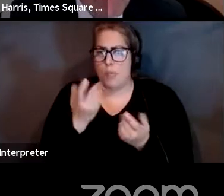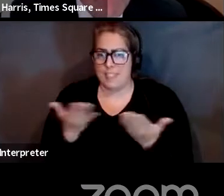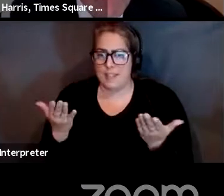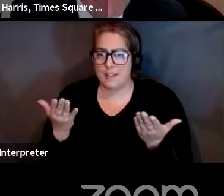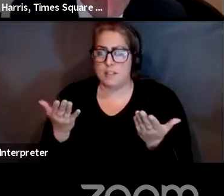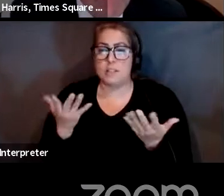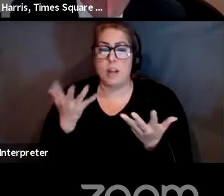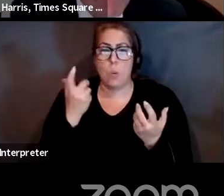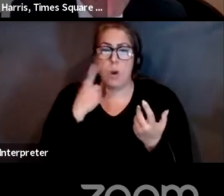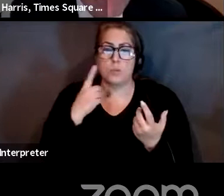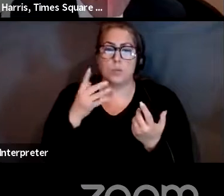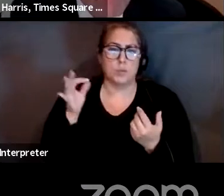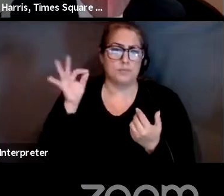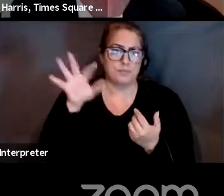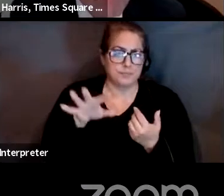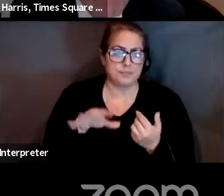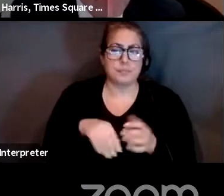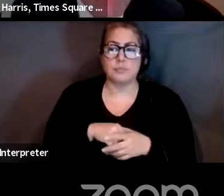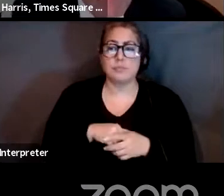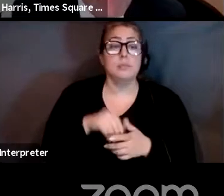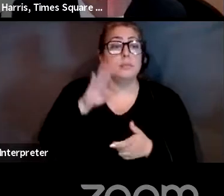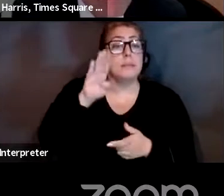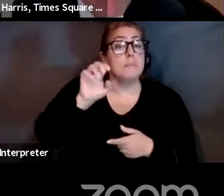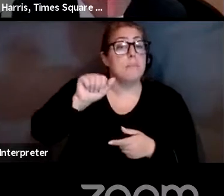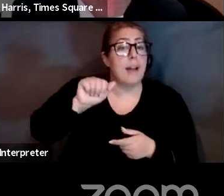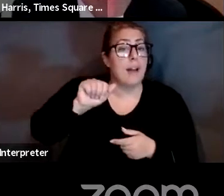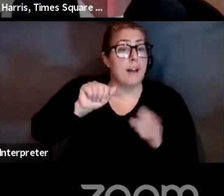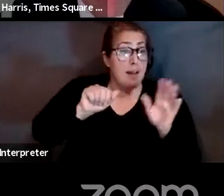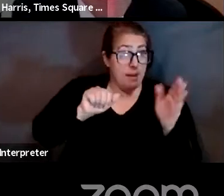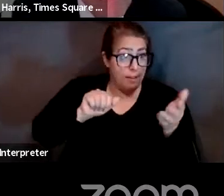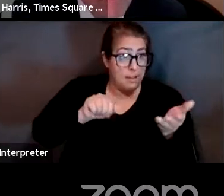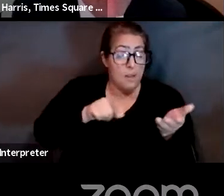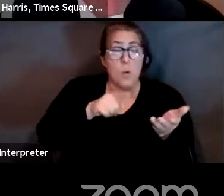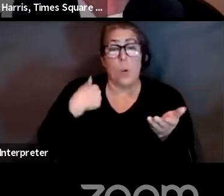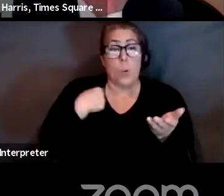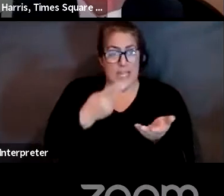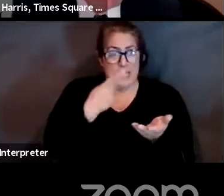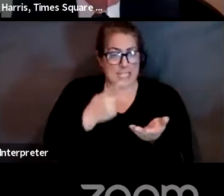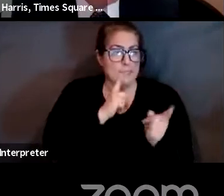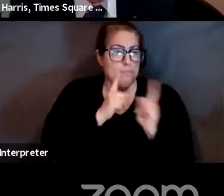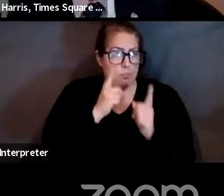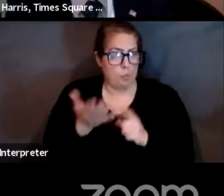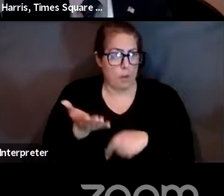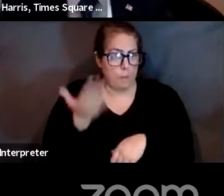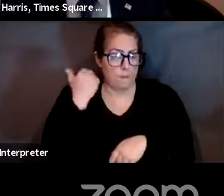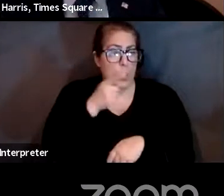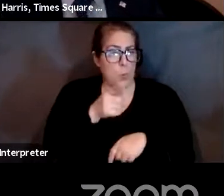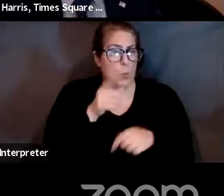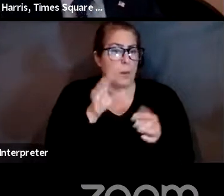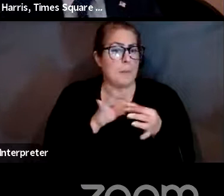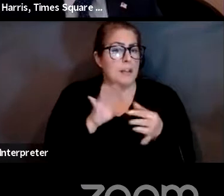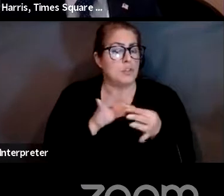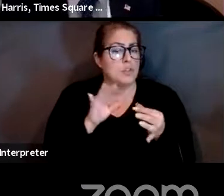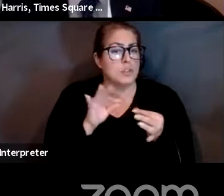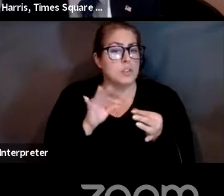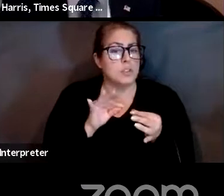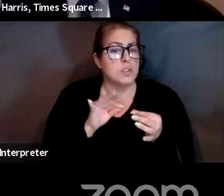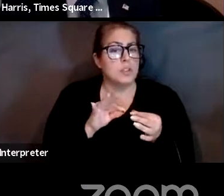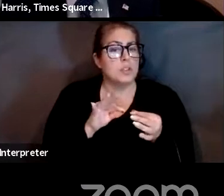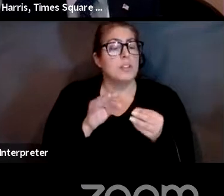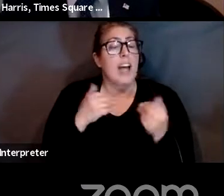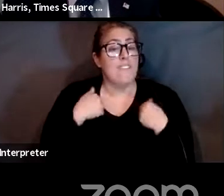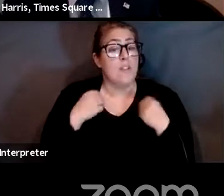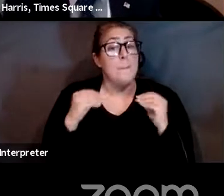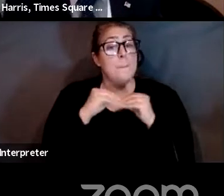to. Bea, when we had spoken, you mentioned that there was actually more of a